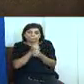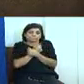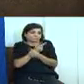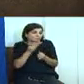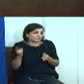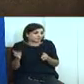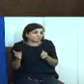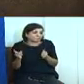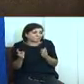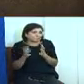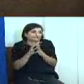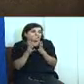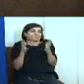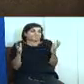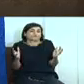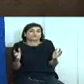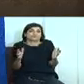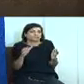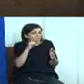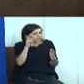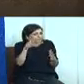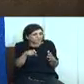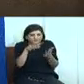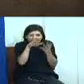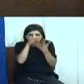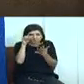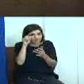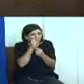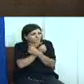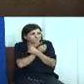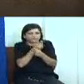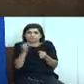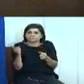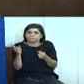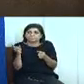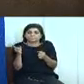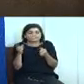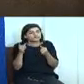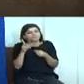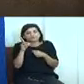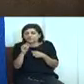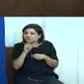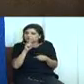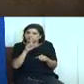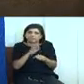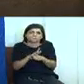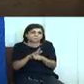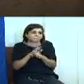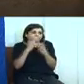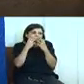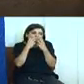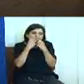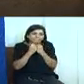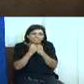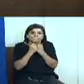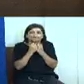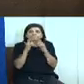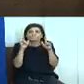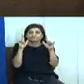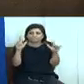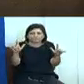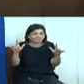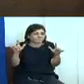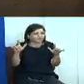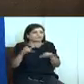Yes. I don't have to learn to love you. I already love you to pieces. Yes. I do. I absolutely adore you. And